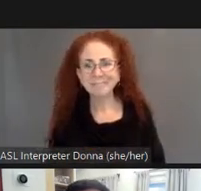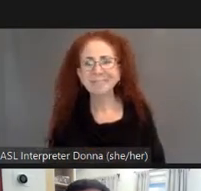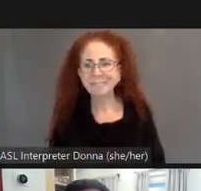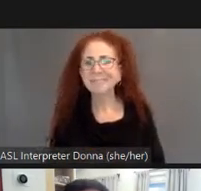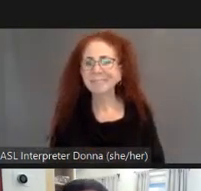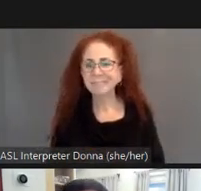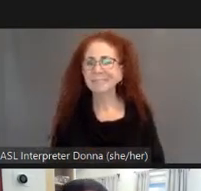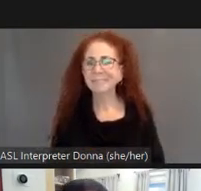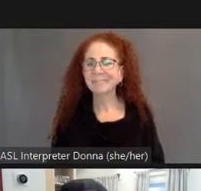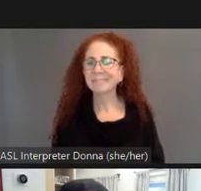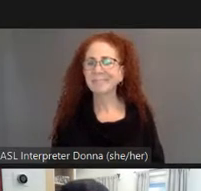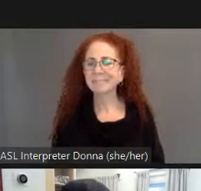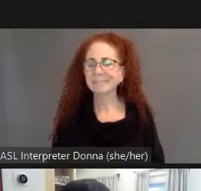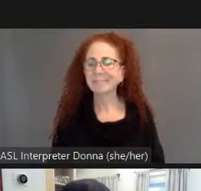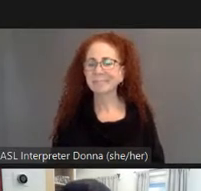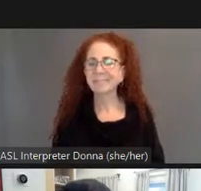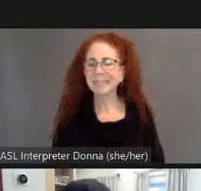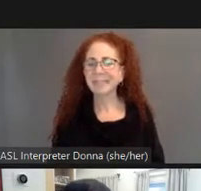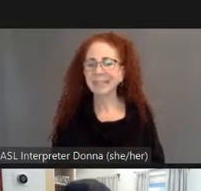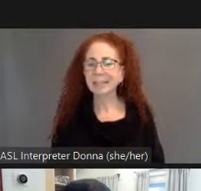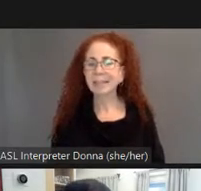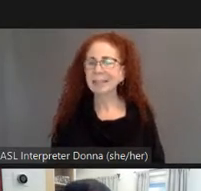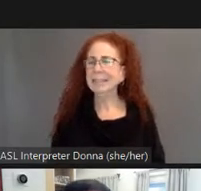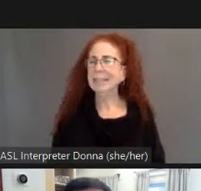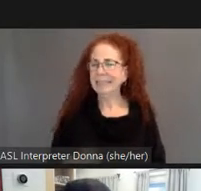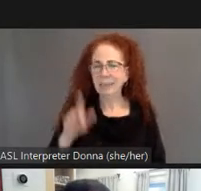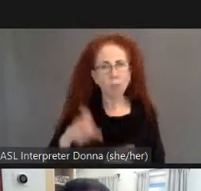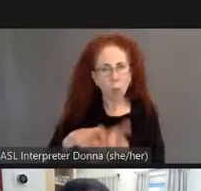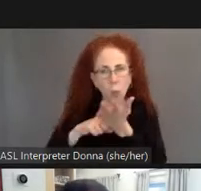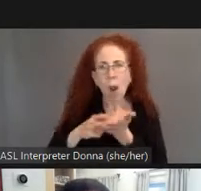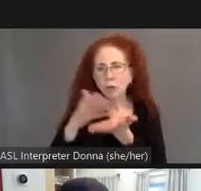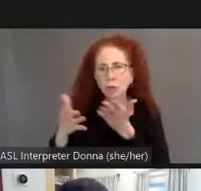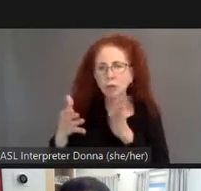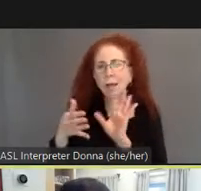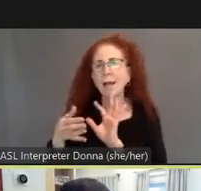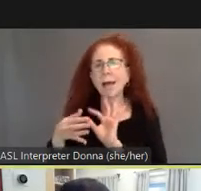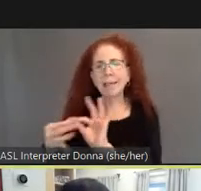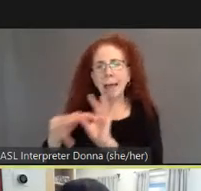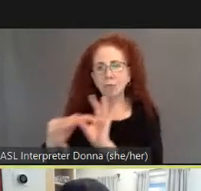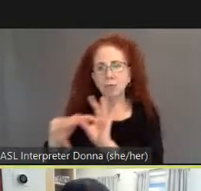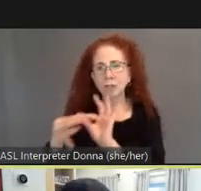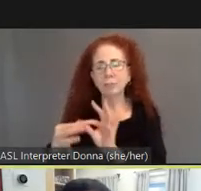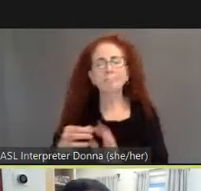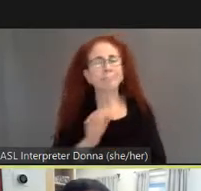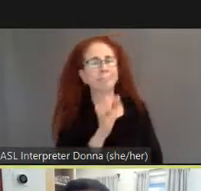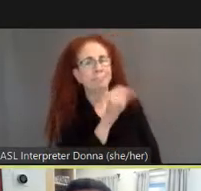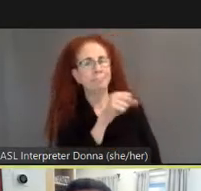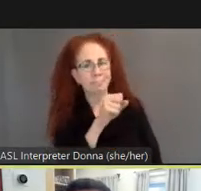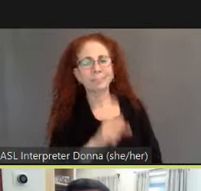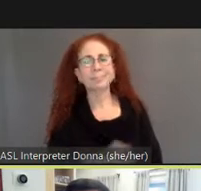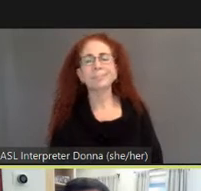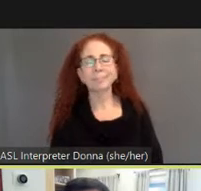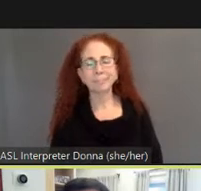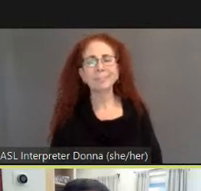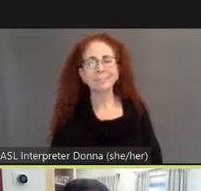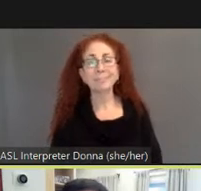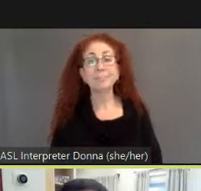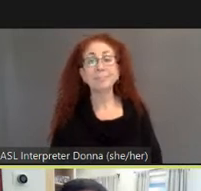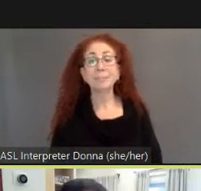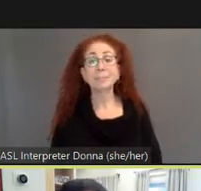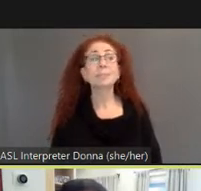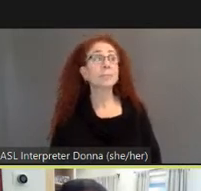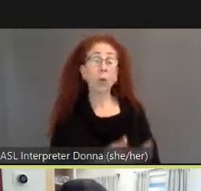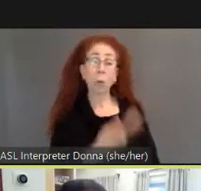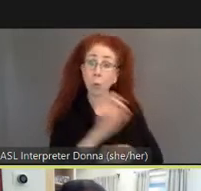best when you're able to collaborate. Yes. And we've also engaged